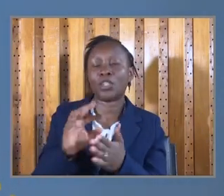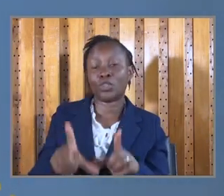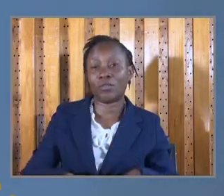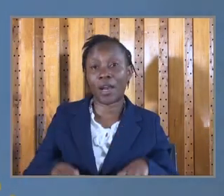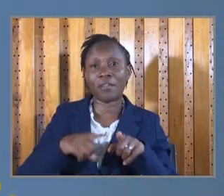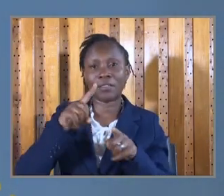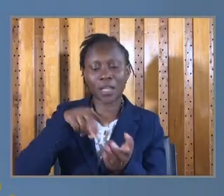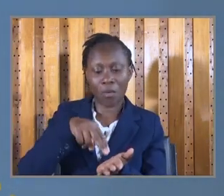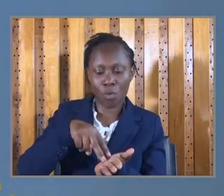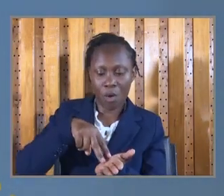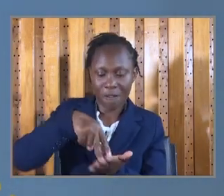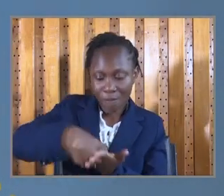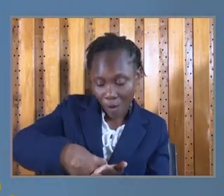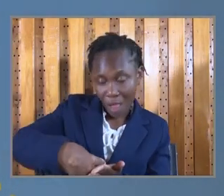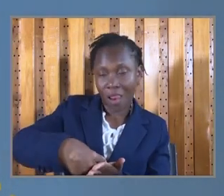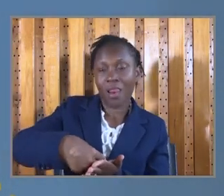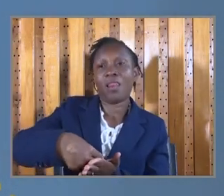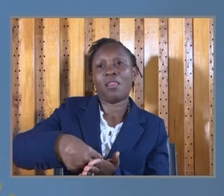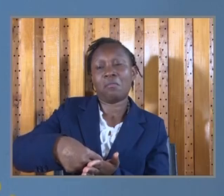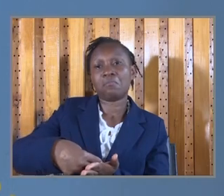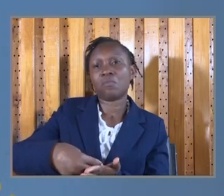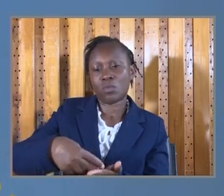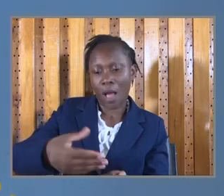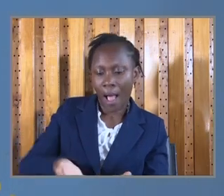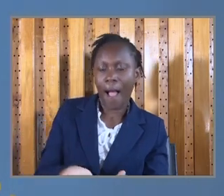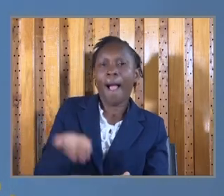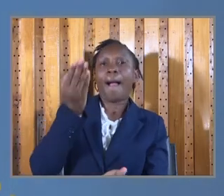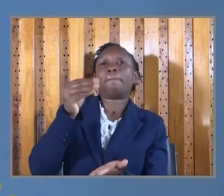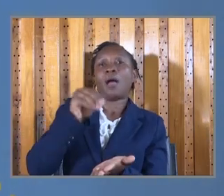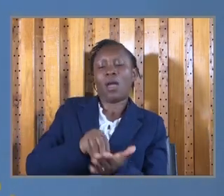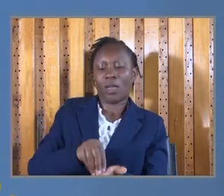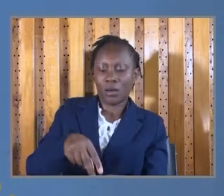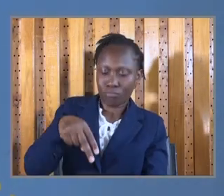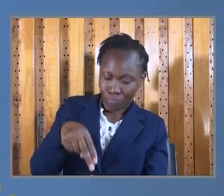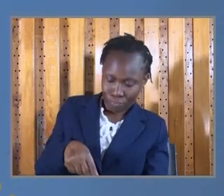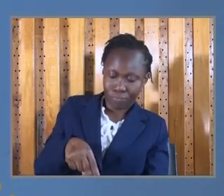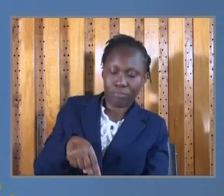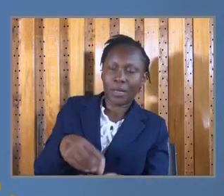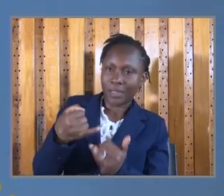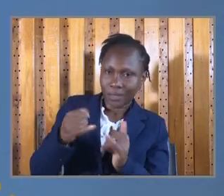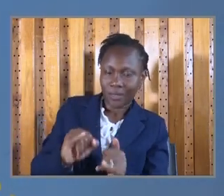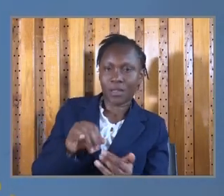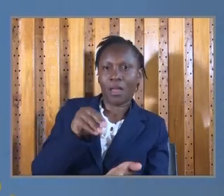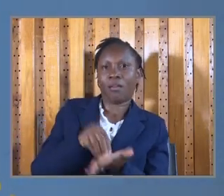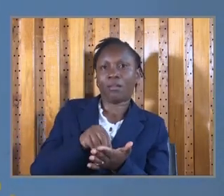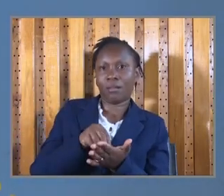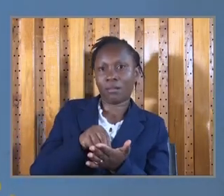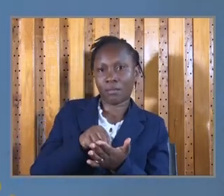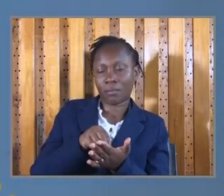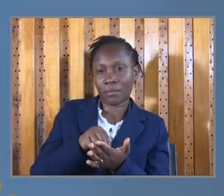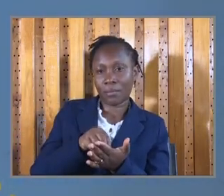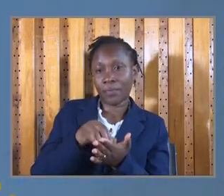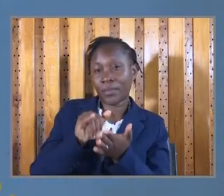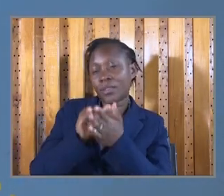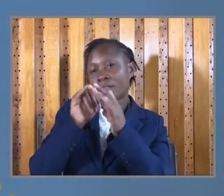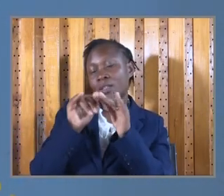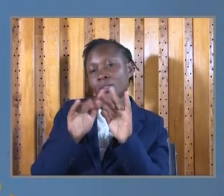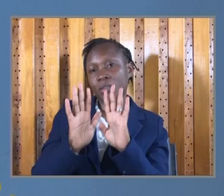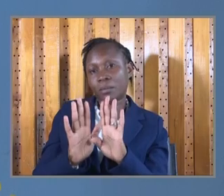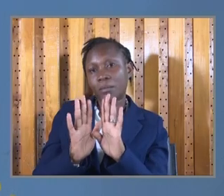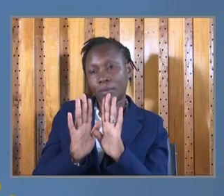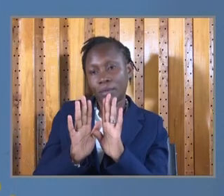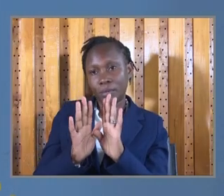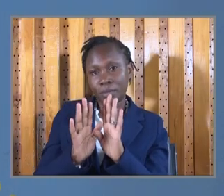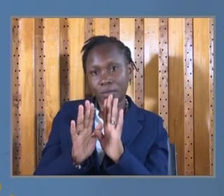fall, you get up and you move forward. You try again. And that is relevant not only at a very